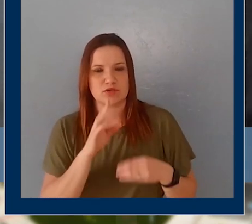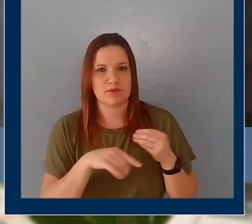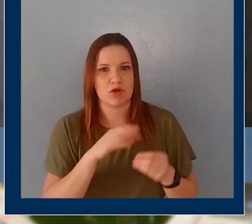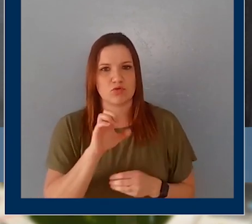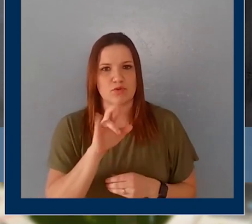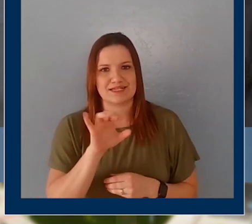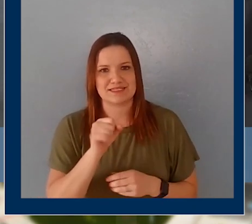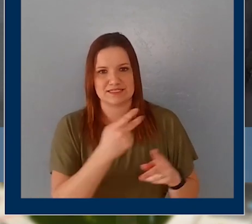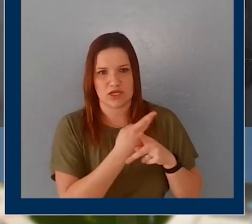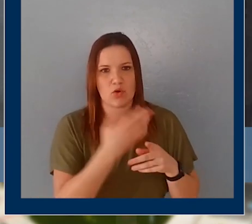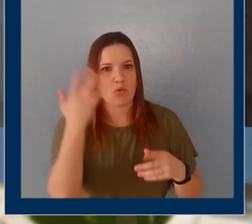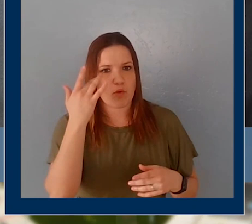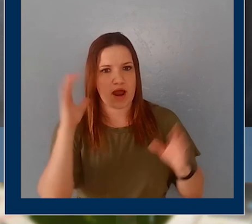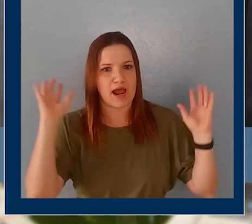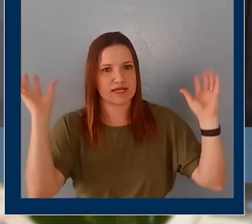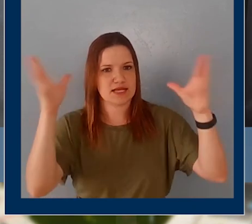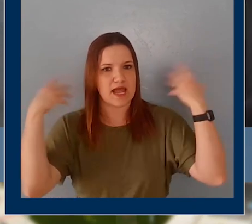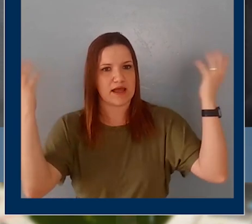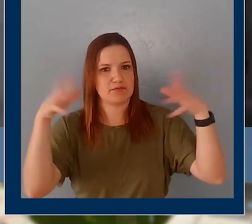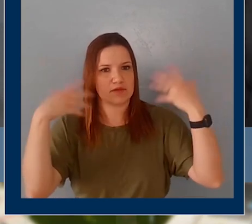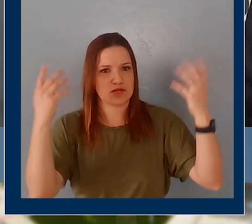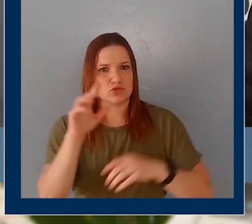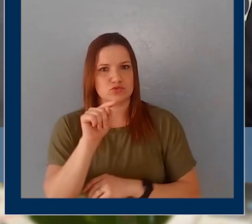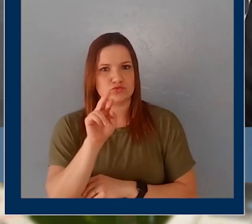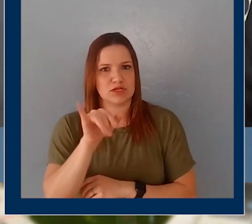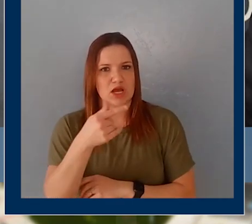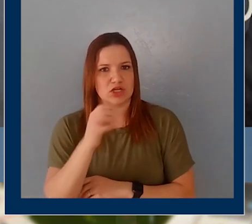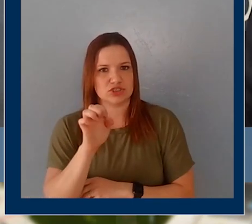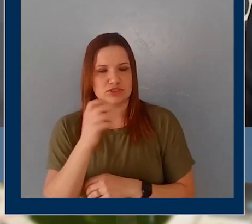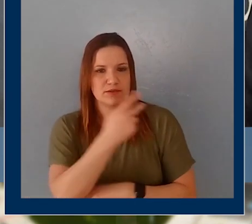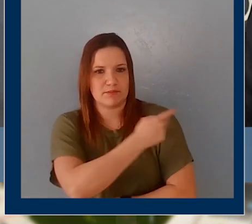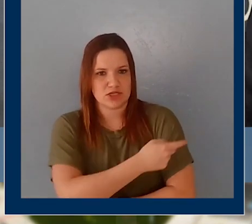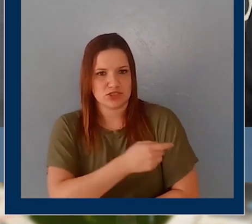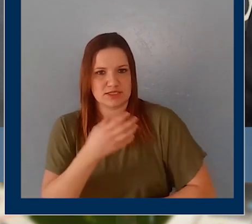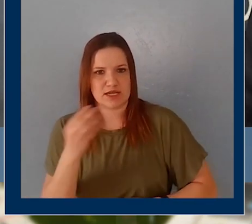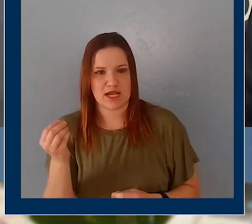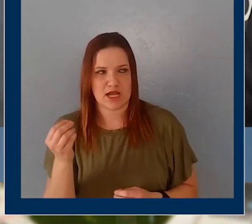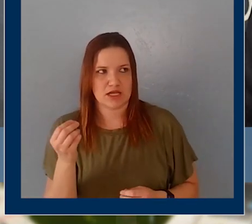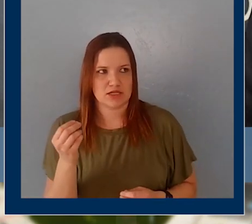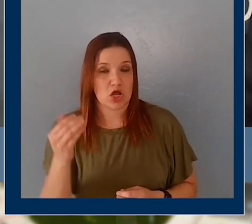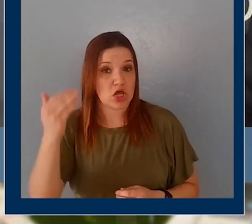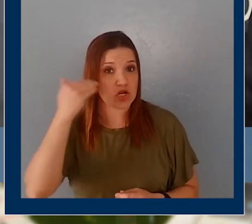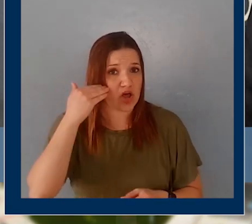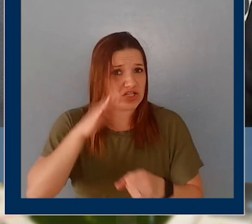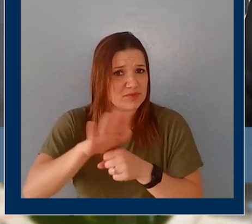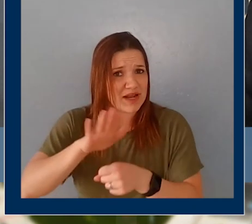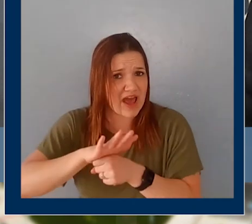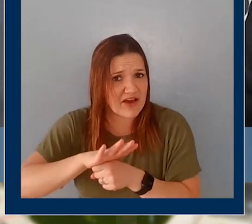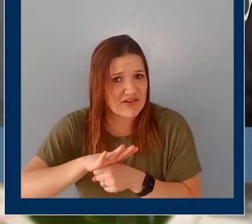Right. So that decision is probably made by the emergency